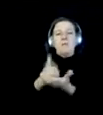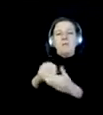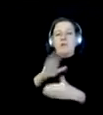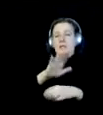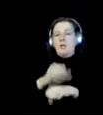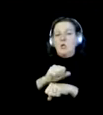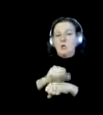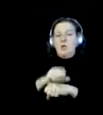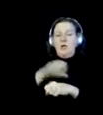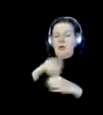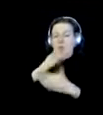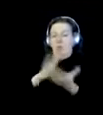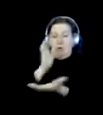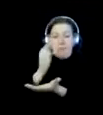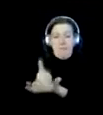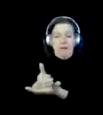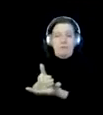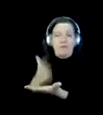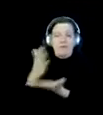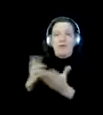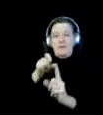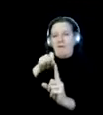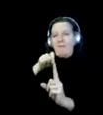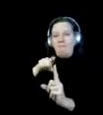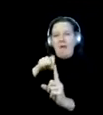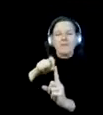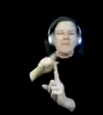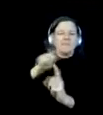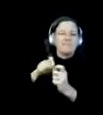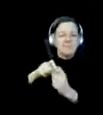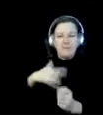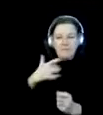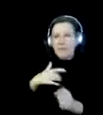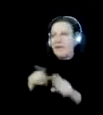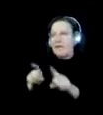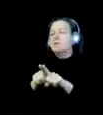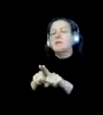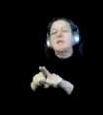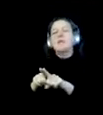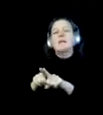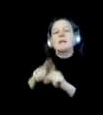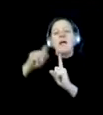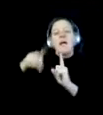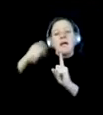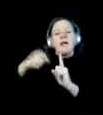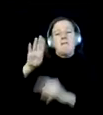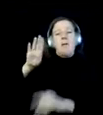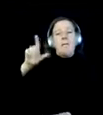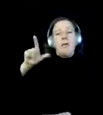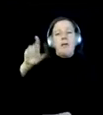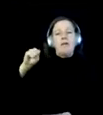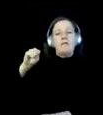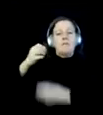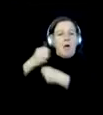Life that might evoke certain feelings for some people, like the footage from the Black Lives Matter protests in the